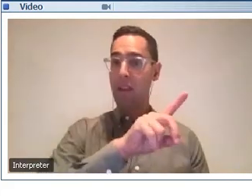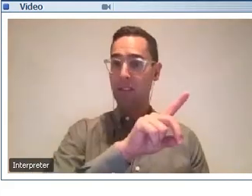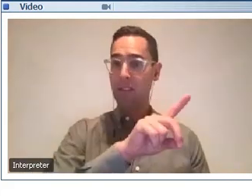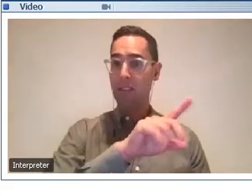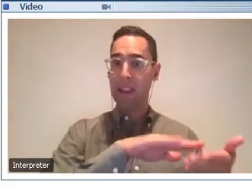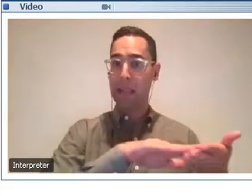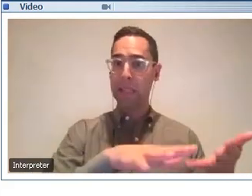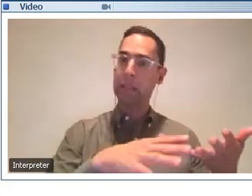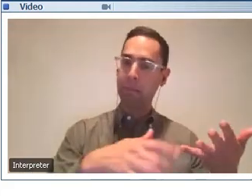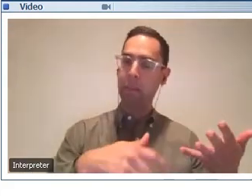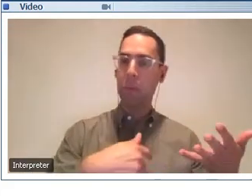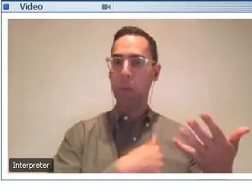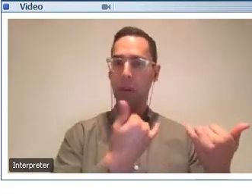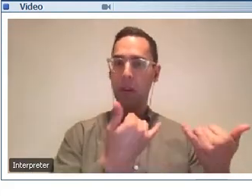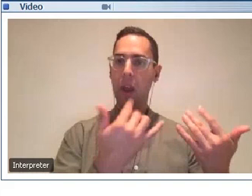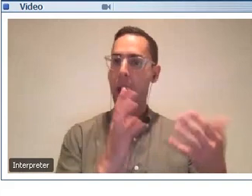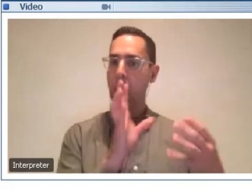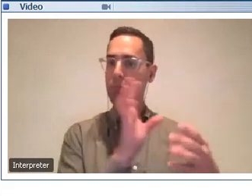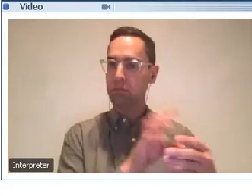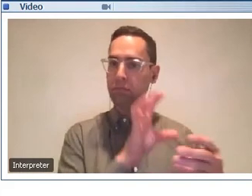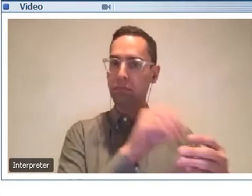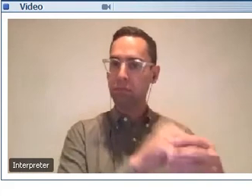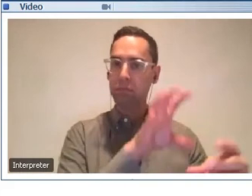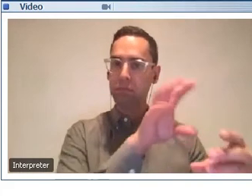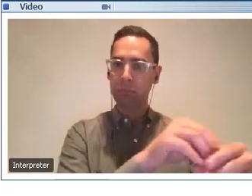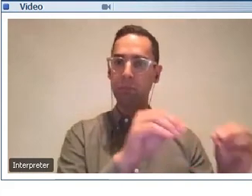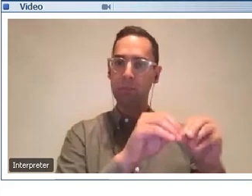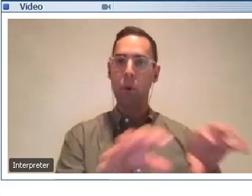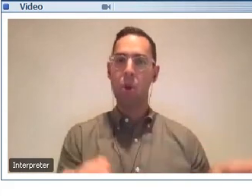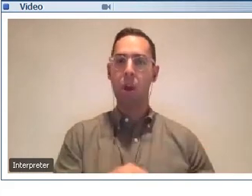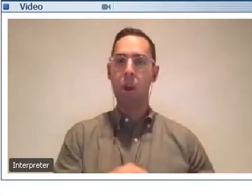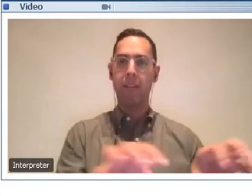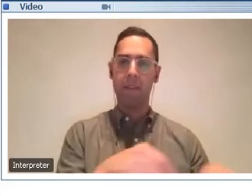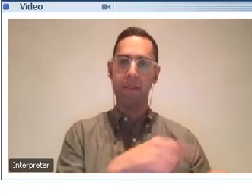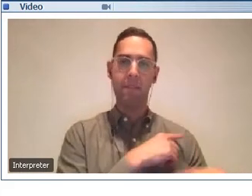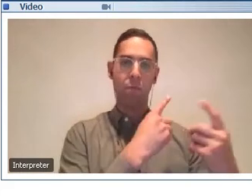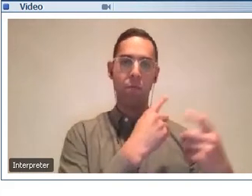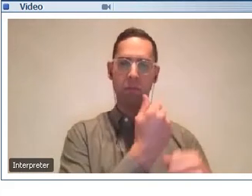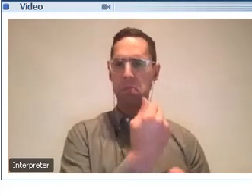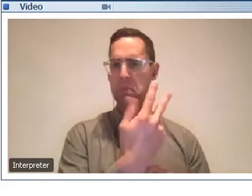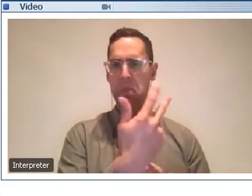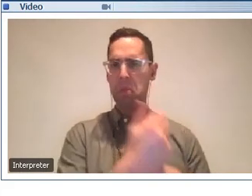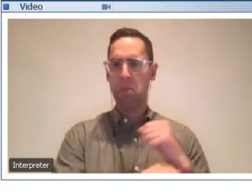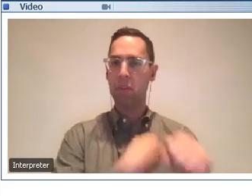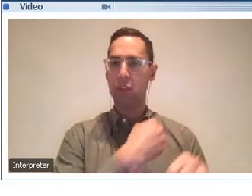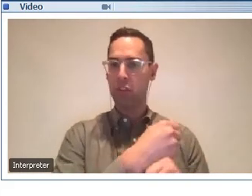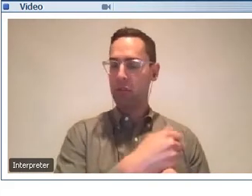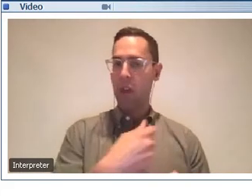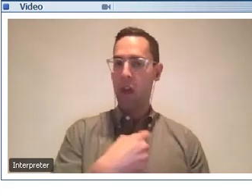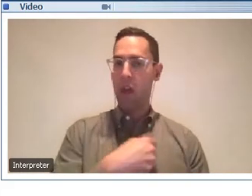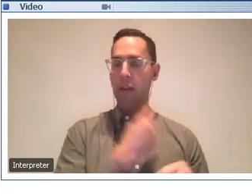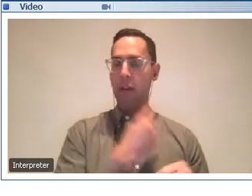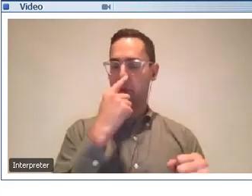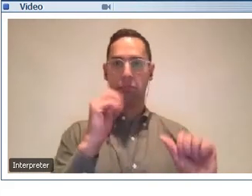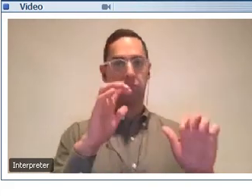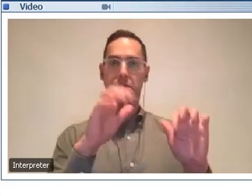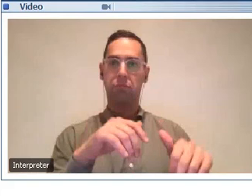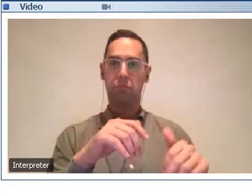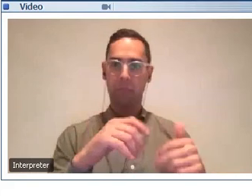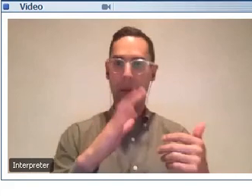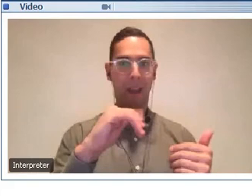couple of years, and I've been really struck by how the broader community of paid leave advocates has